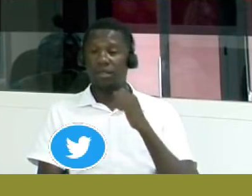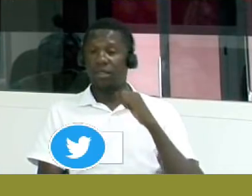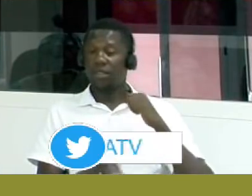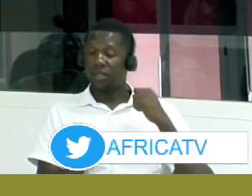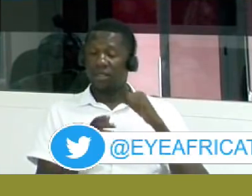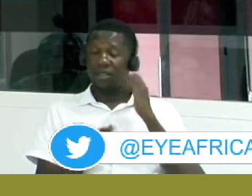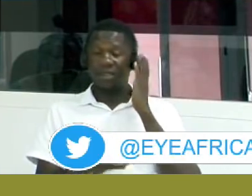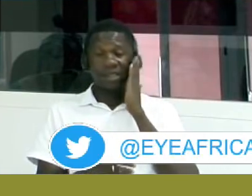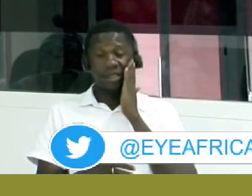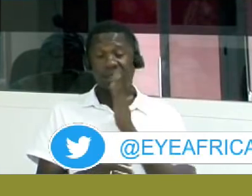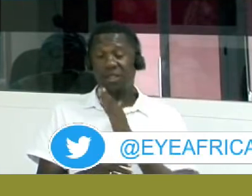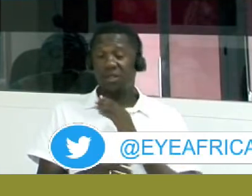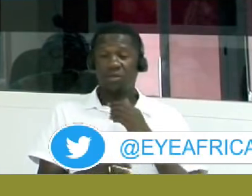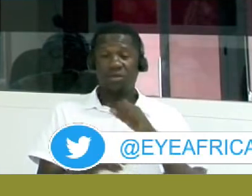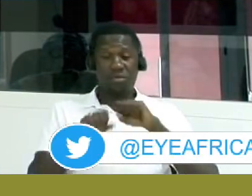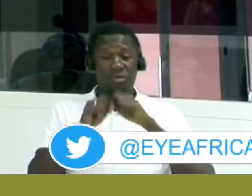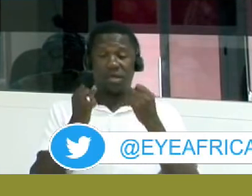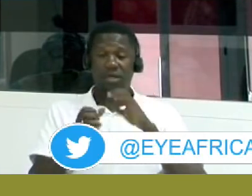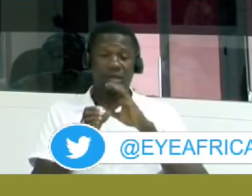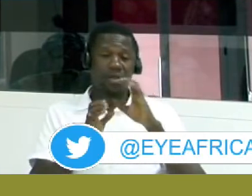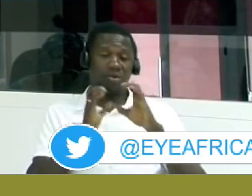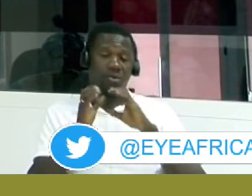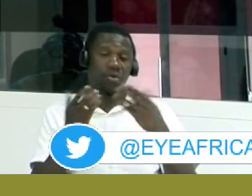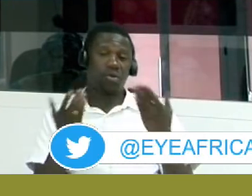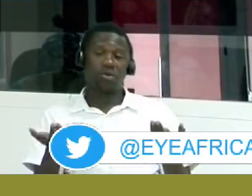And as IGP,